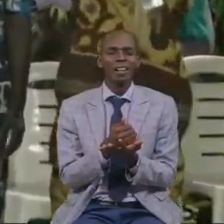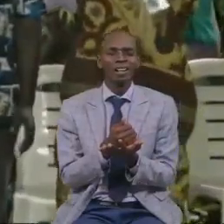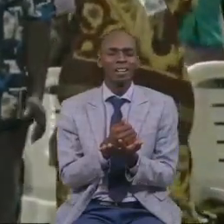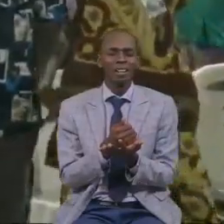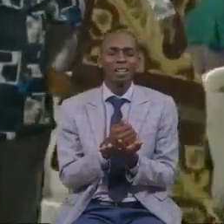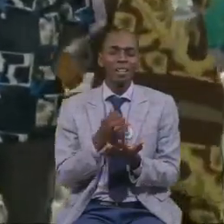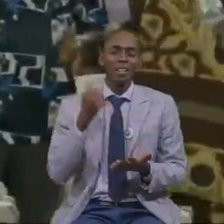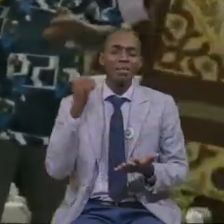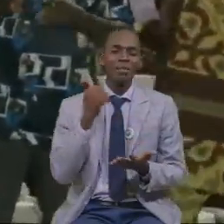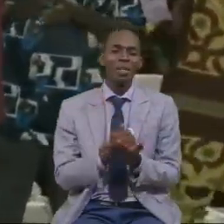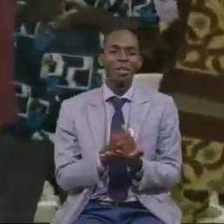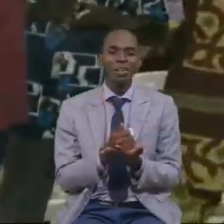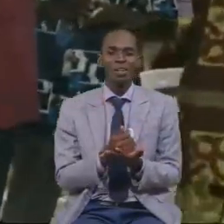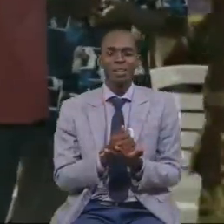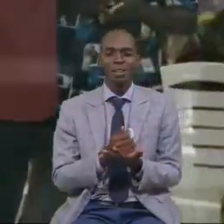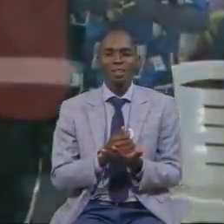Amen.